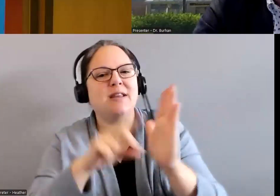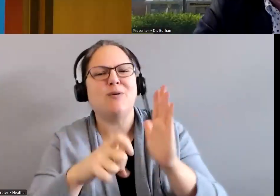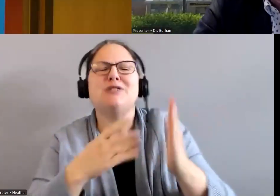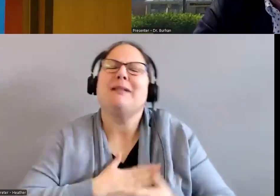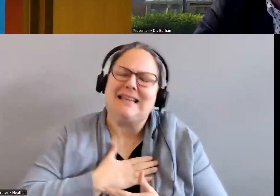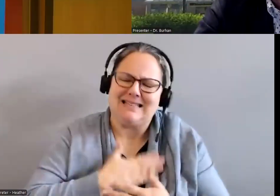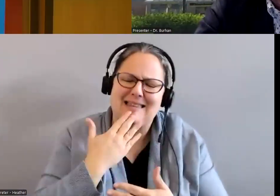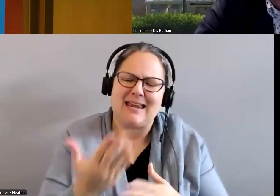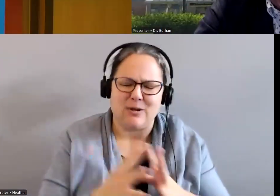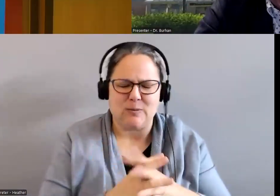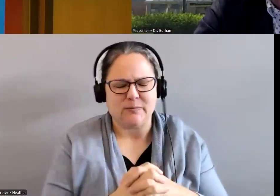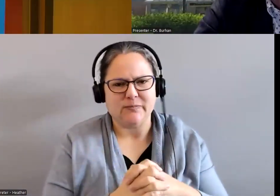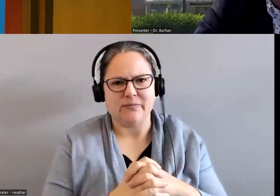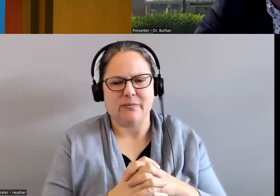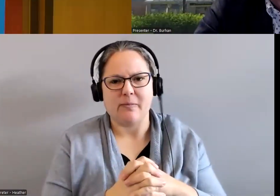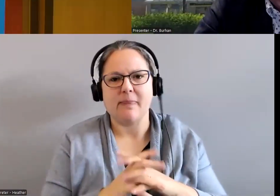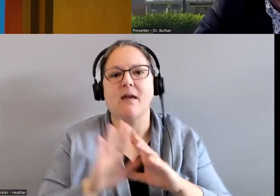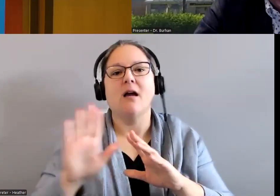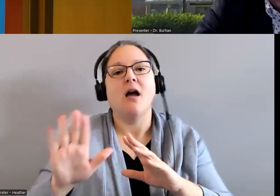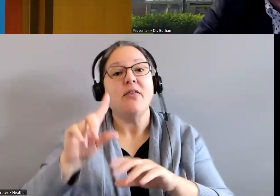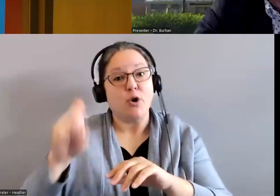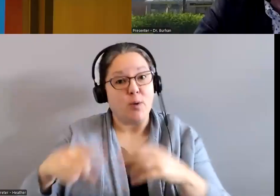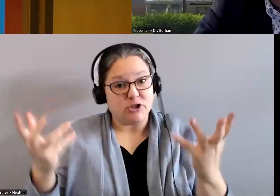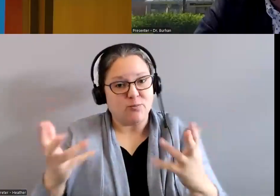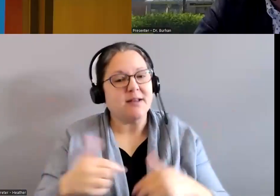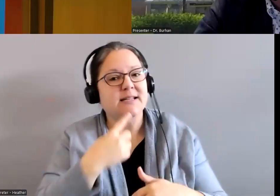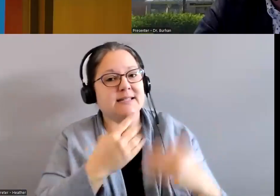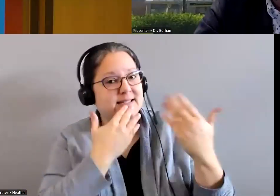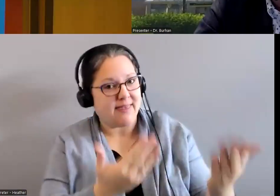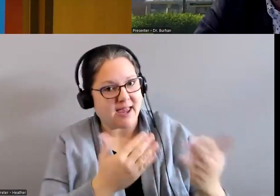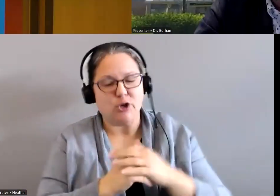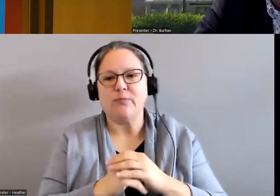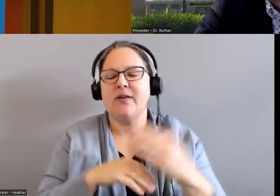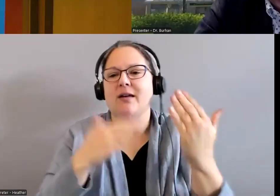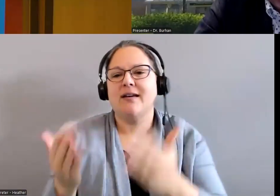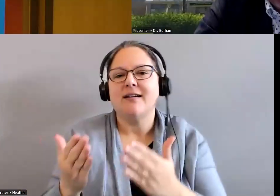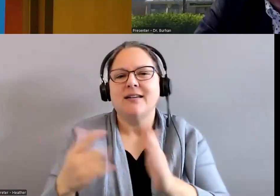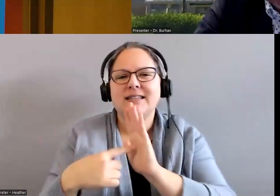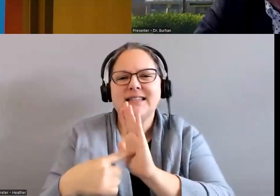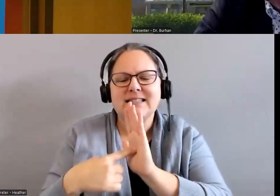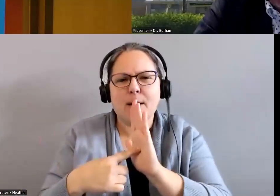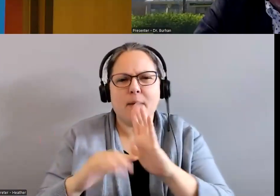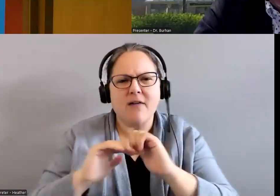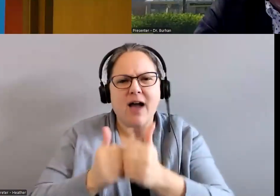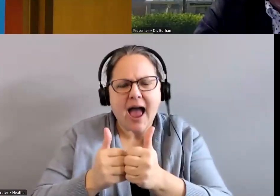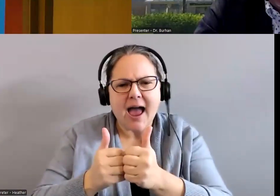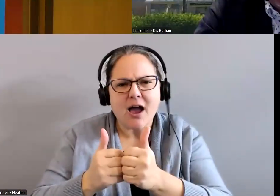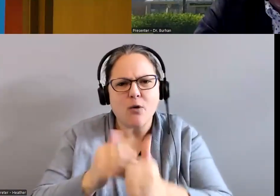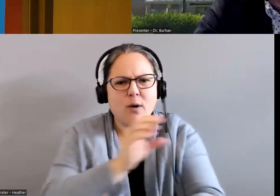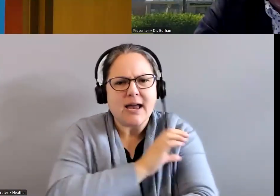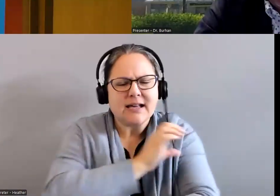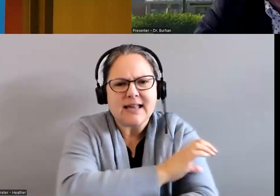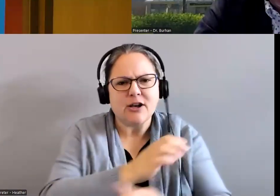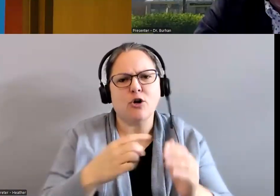Yeah. First, he starts with thanks, which is very important. It's an example of how astute clinical observation leads